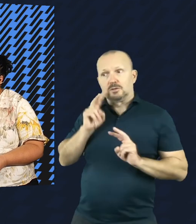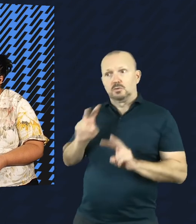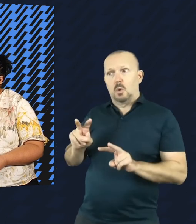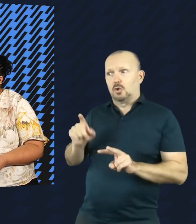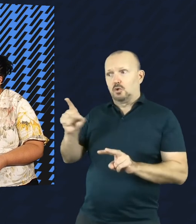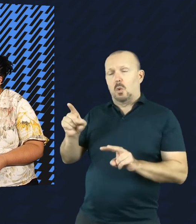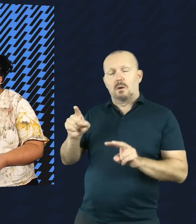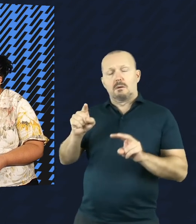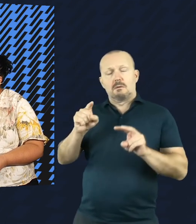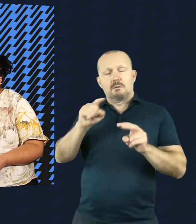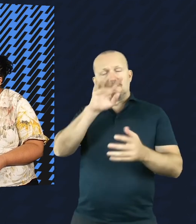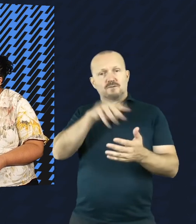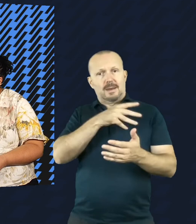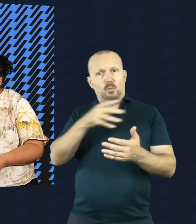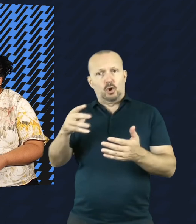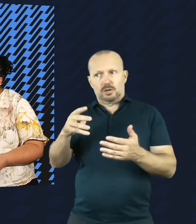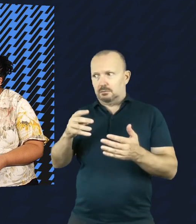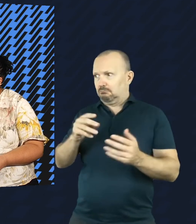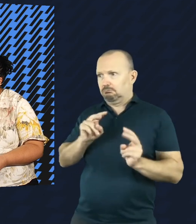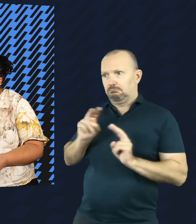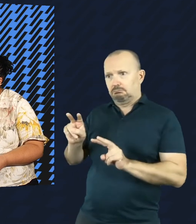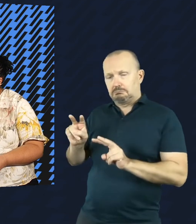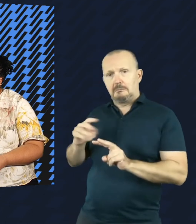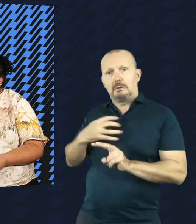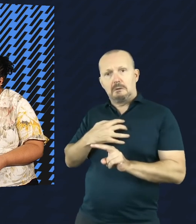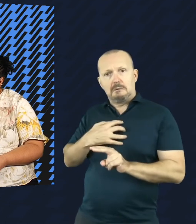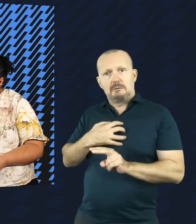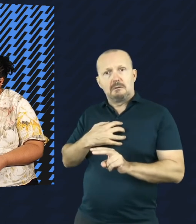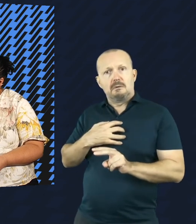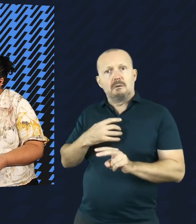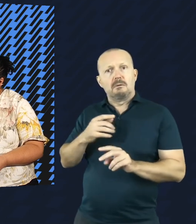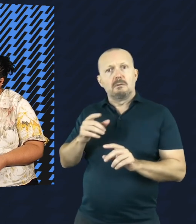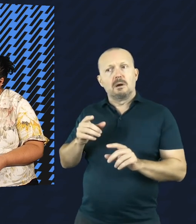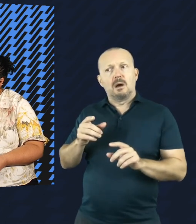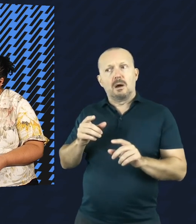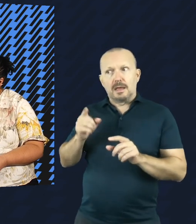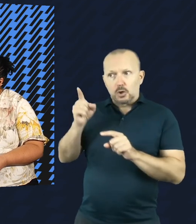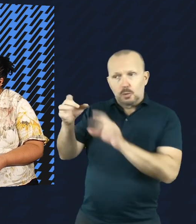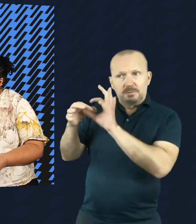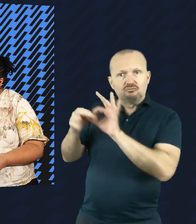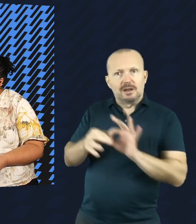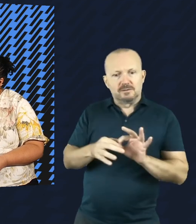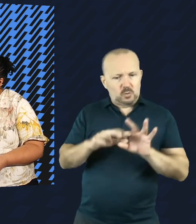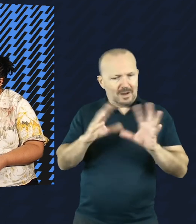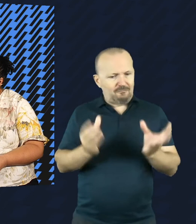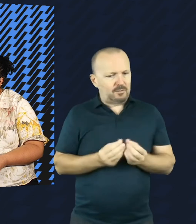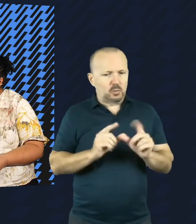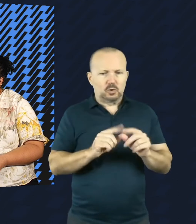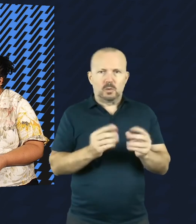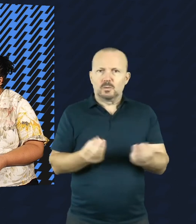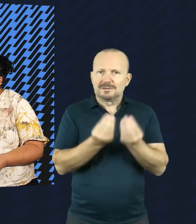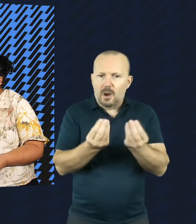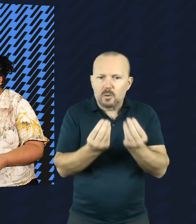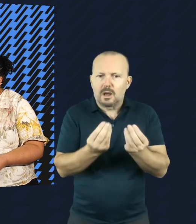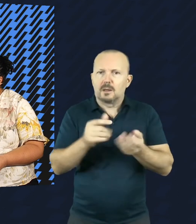doing with the data about taonga and about the collections and the holdings. And a